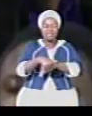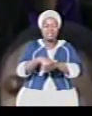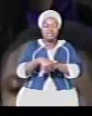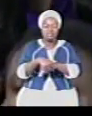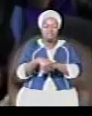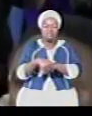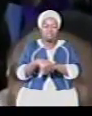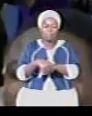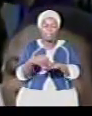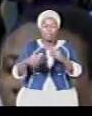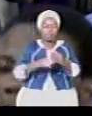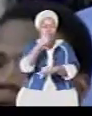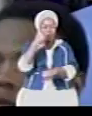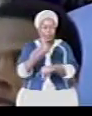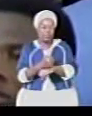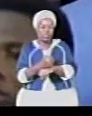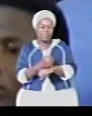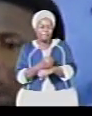Confirmation.